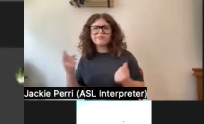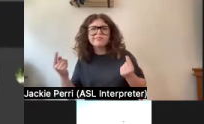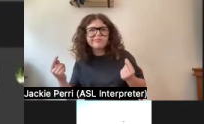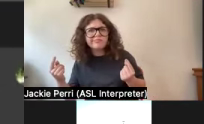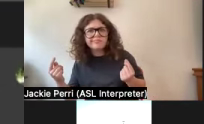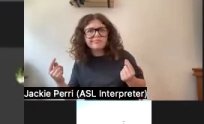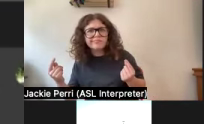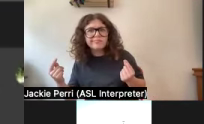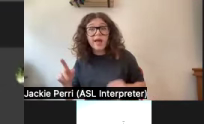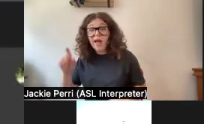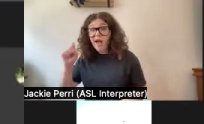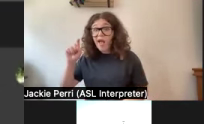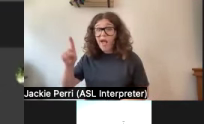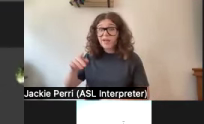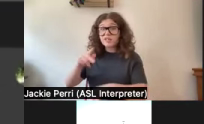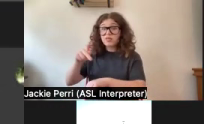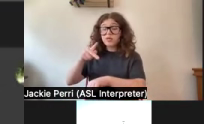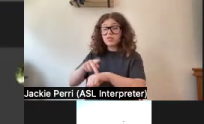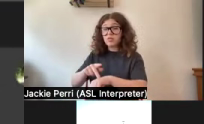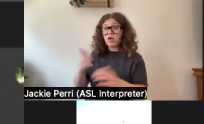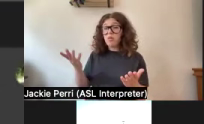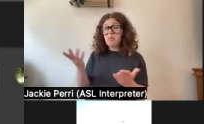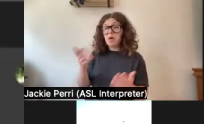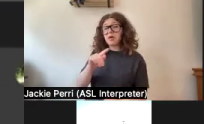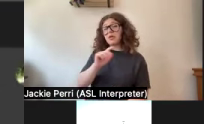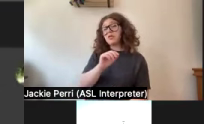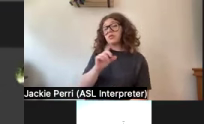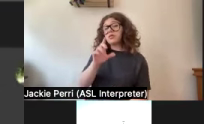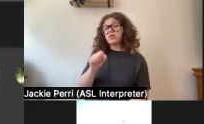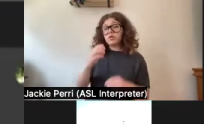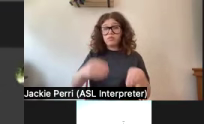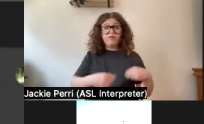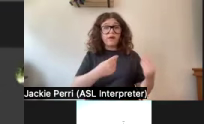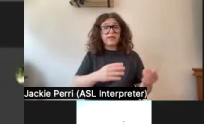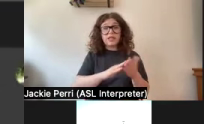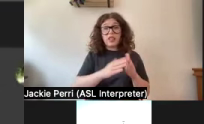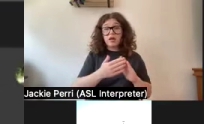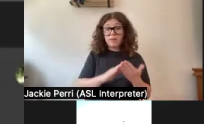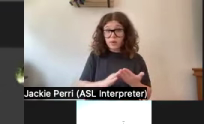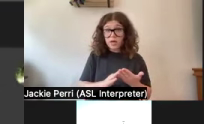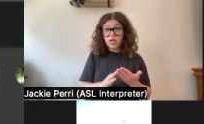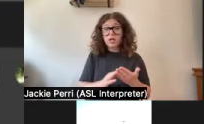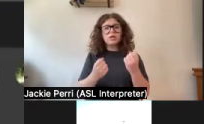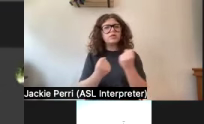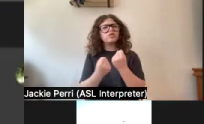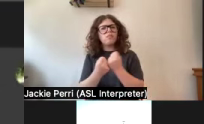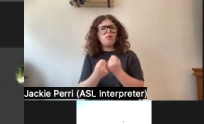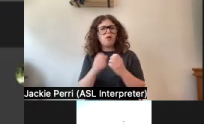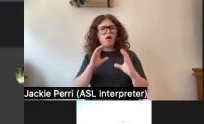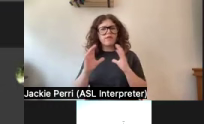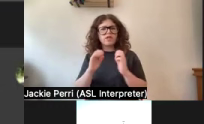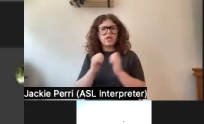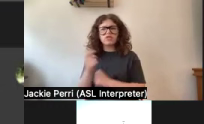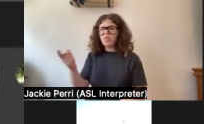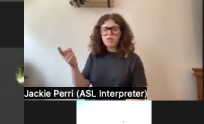your principal, what are the tools provided to the community to support conversations with youth? I